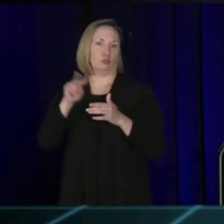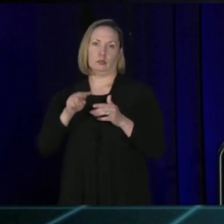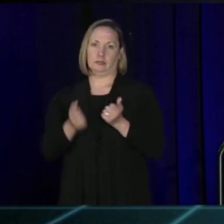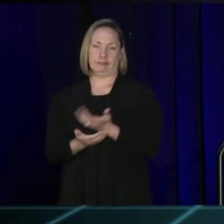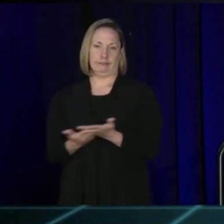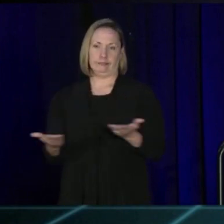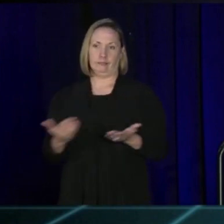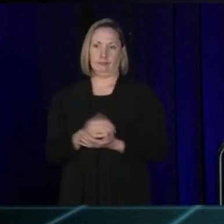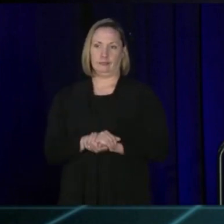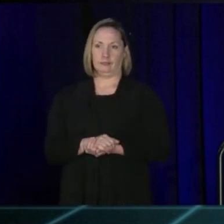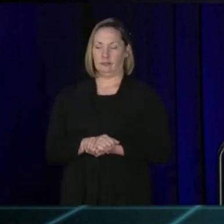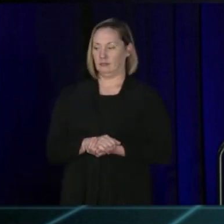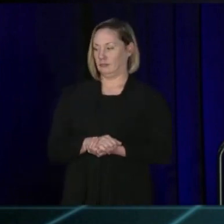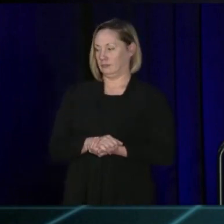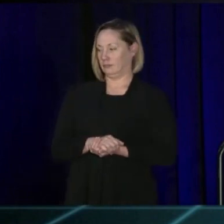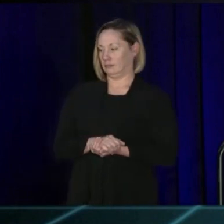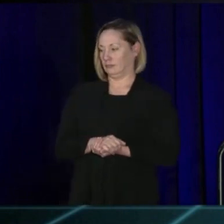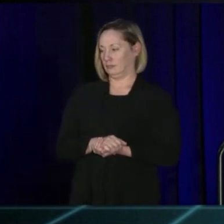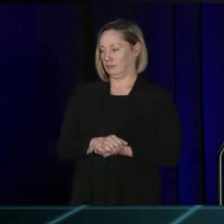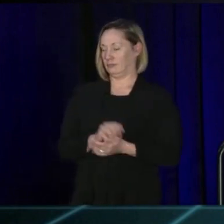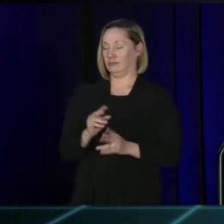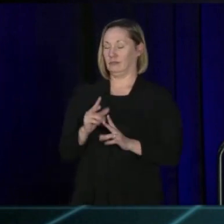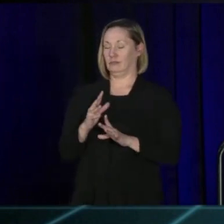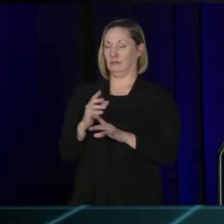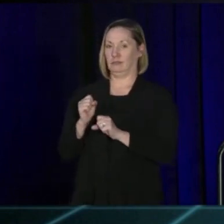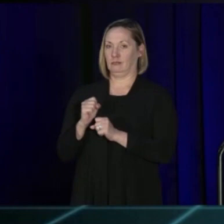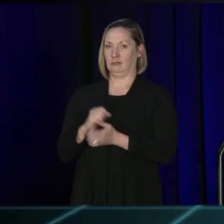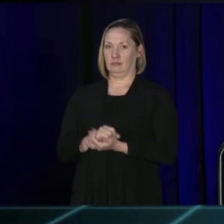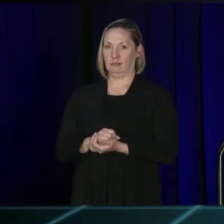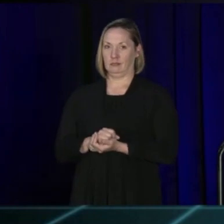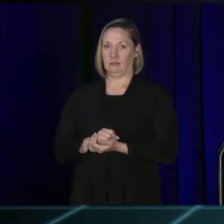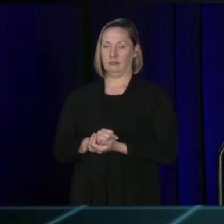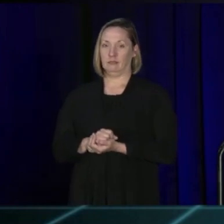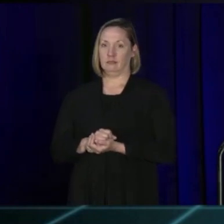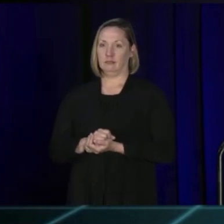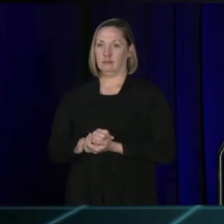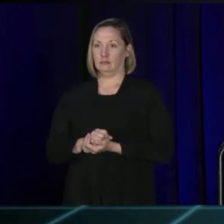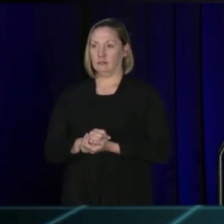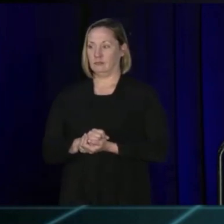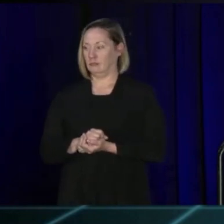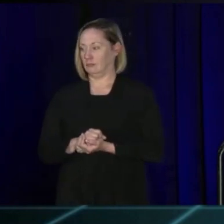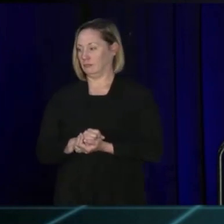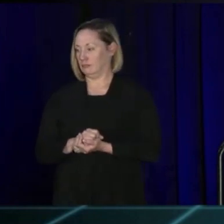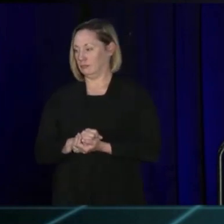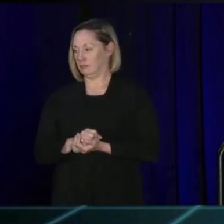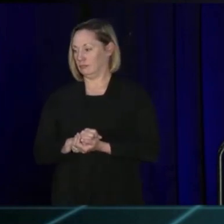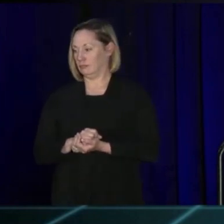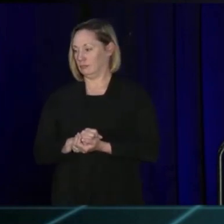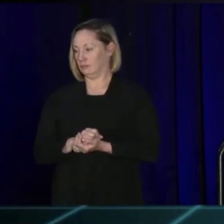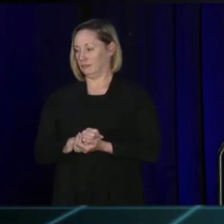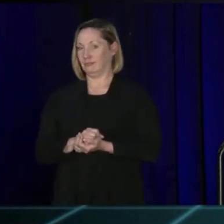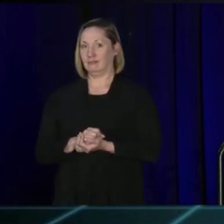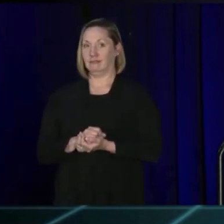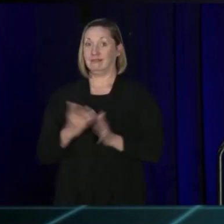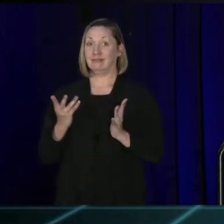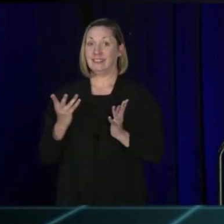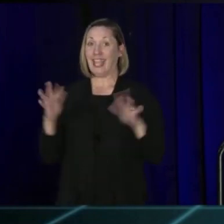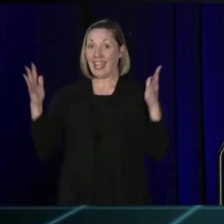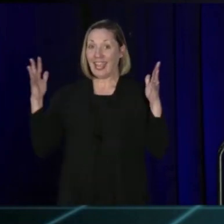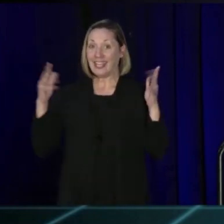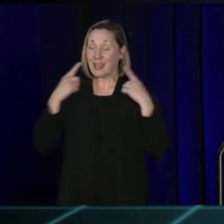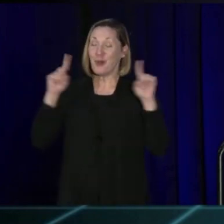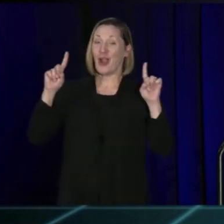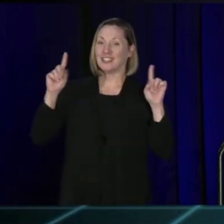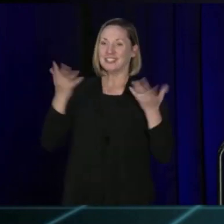k.porshnieva@gmail.com, window. About you, sign up, button. Account created. Check your email for confirmation. Yay, it worked.